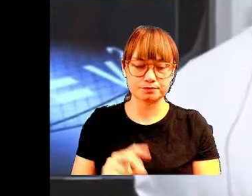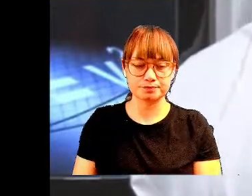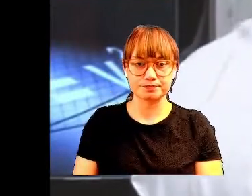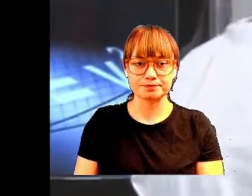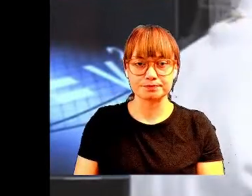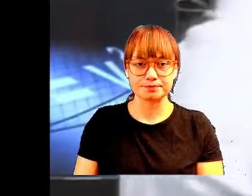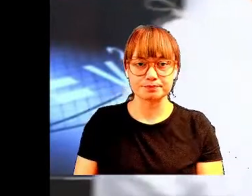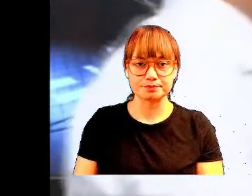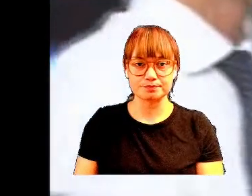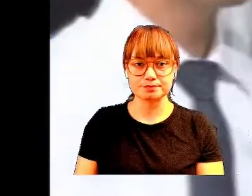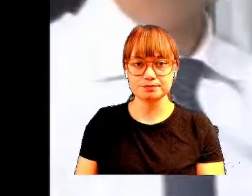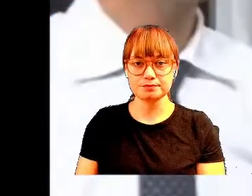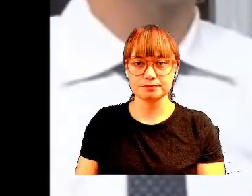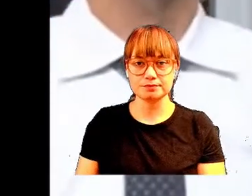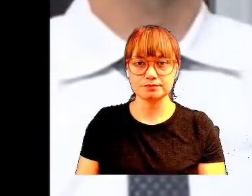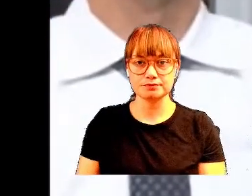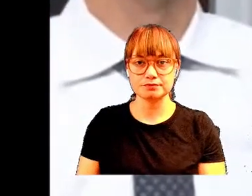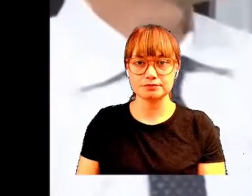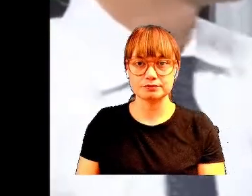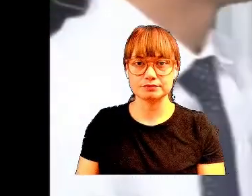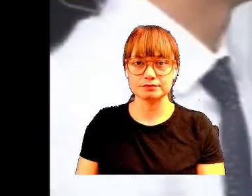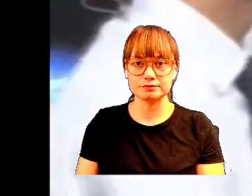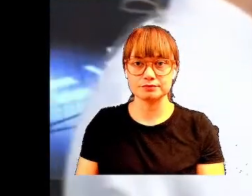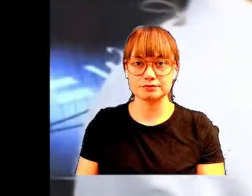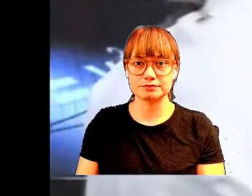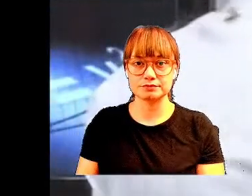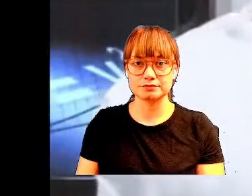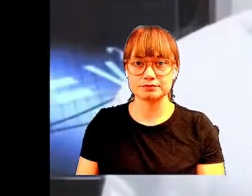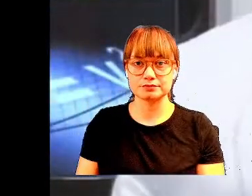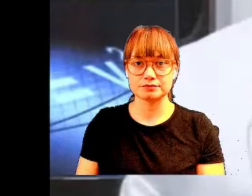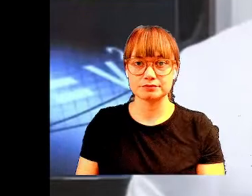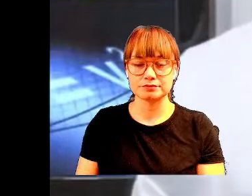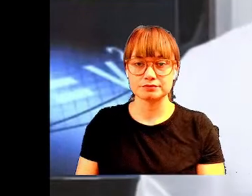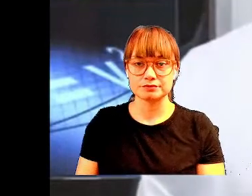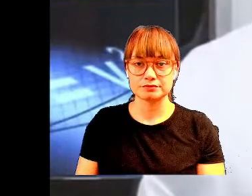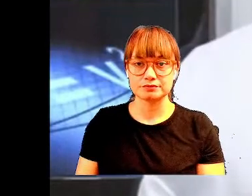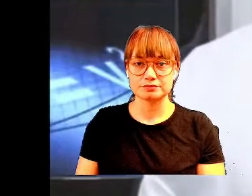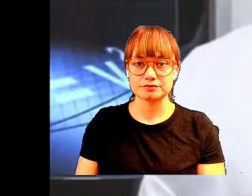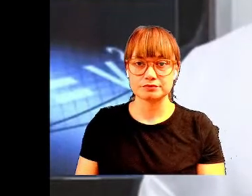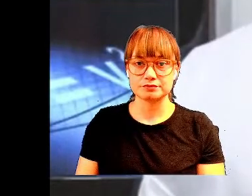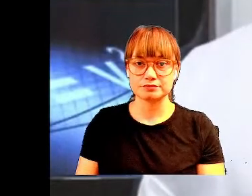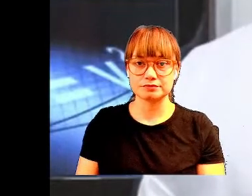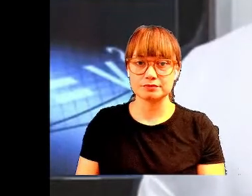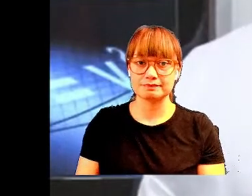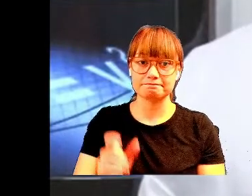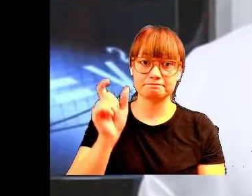And then we raise that common ratio to